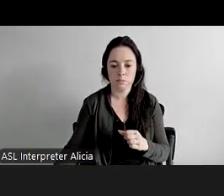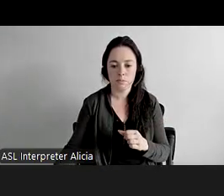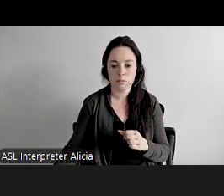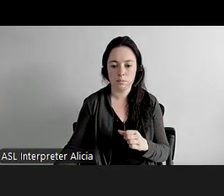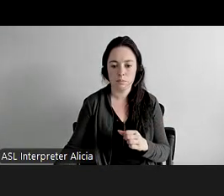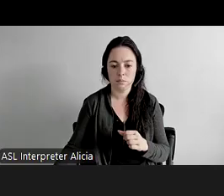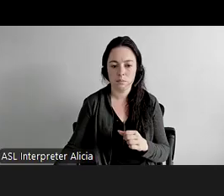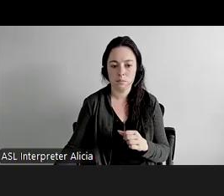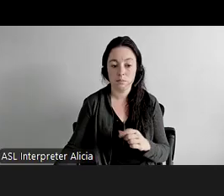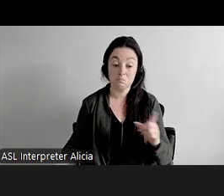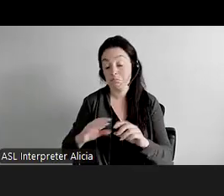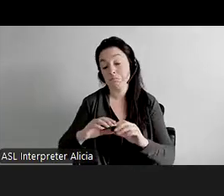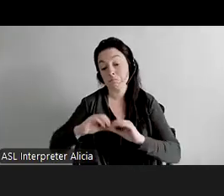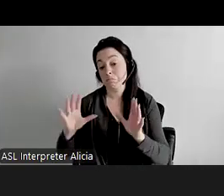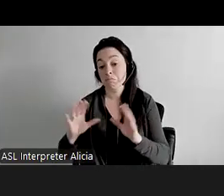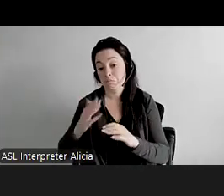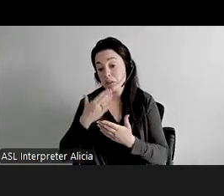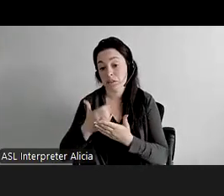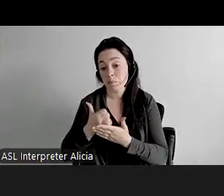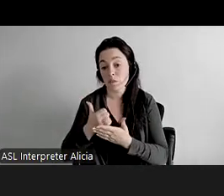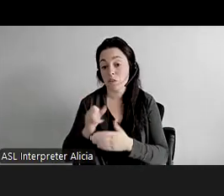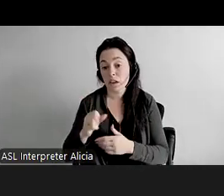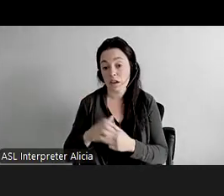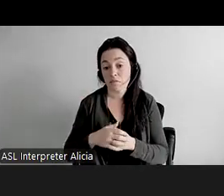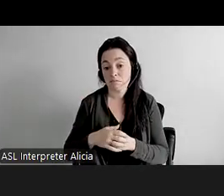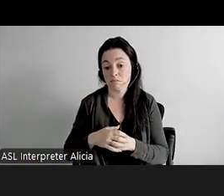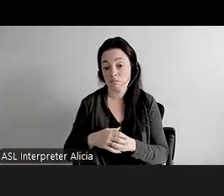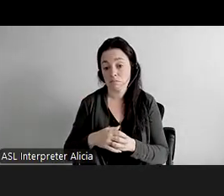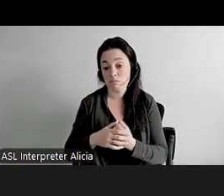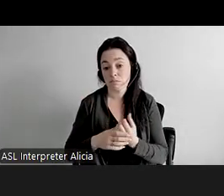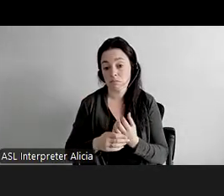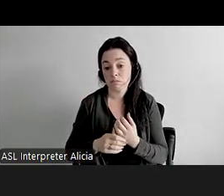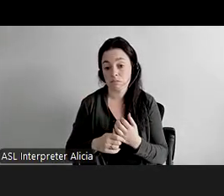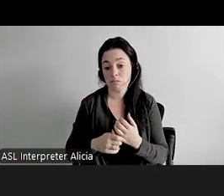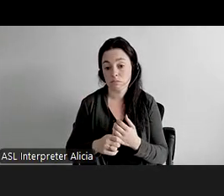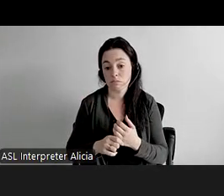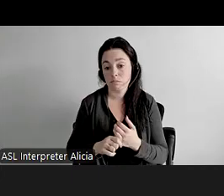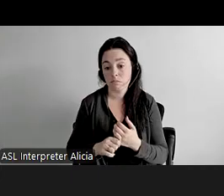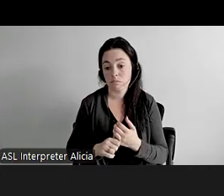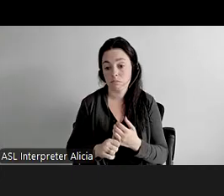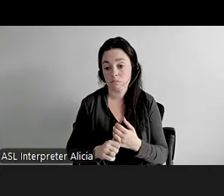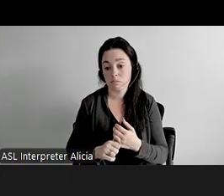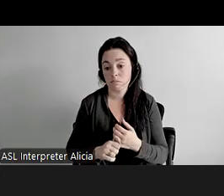This is super helpful.